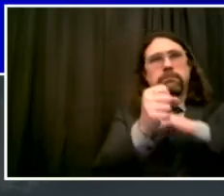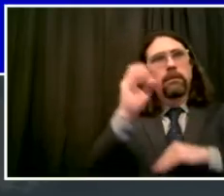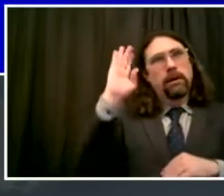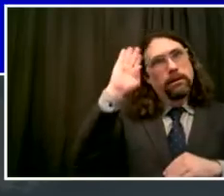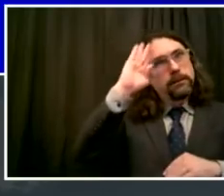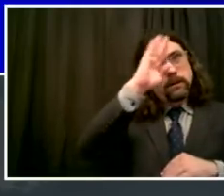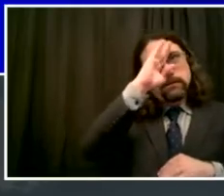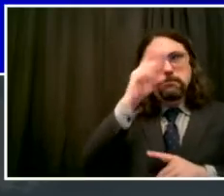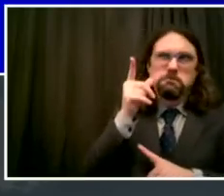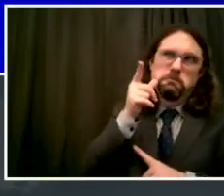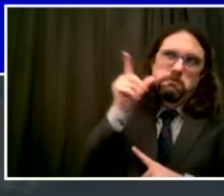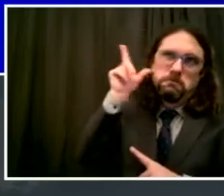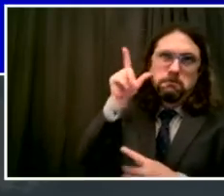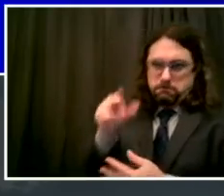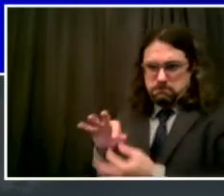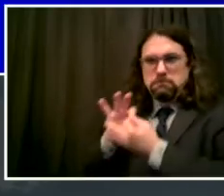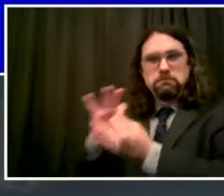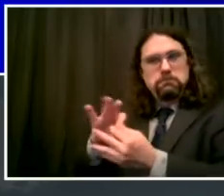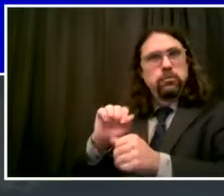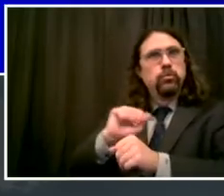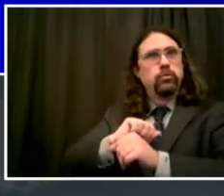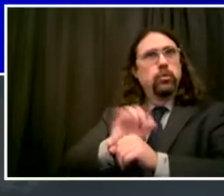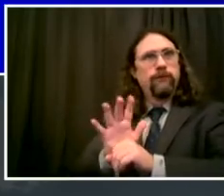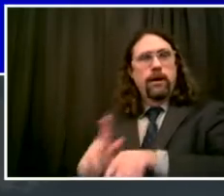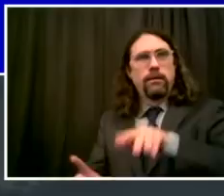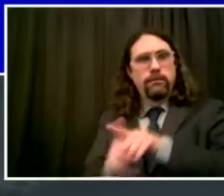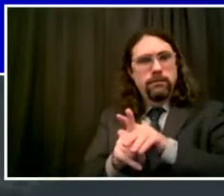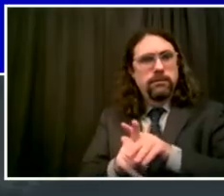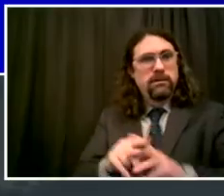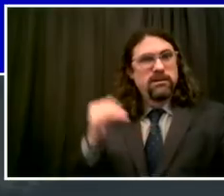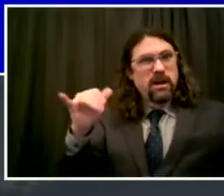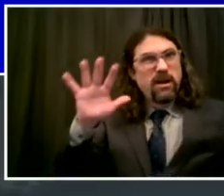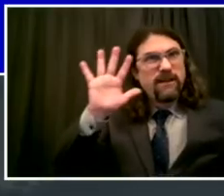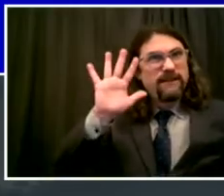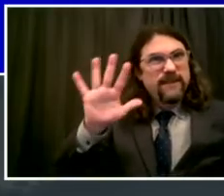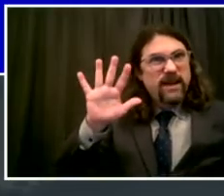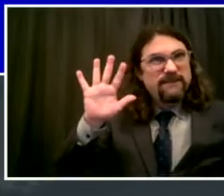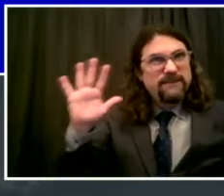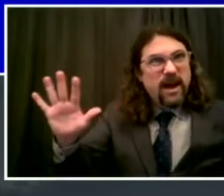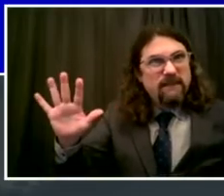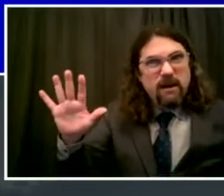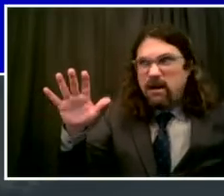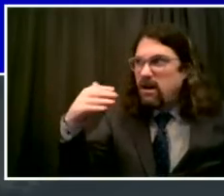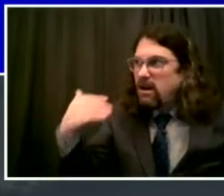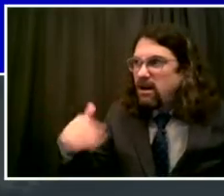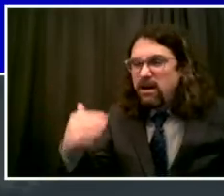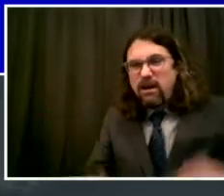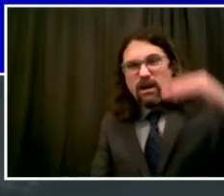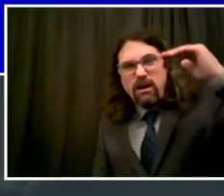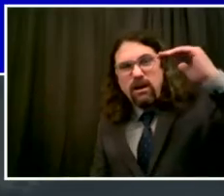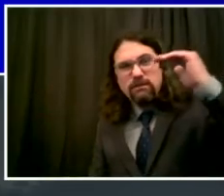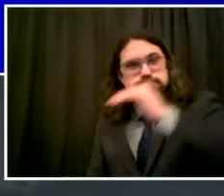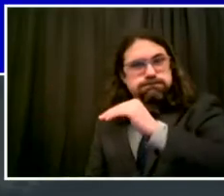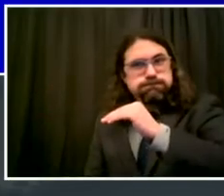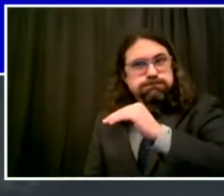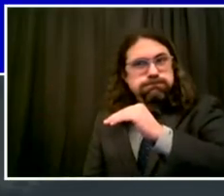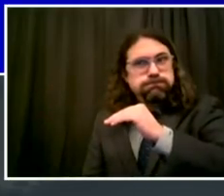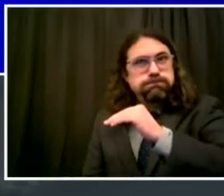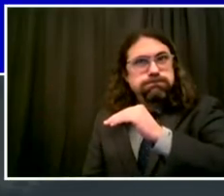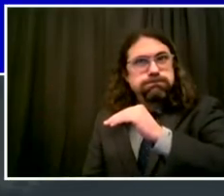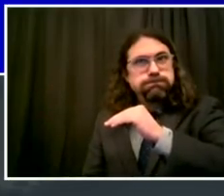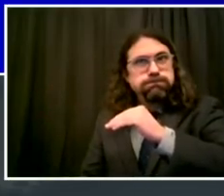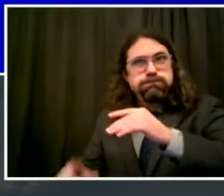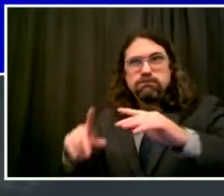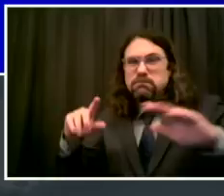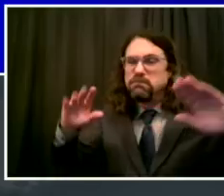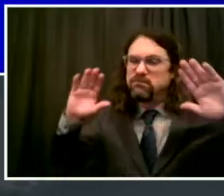here. One, down, and down substantially. That's great to begin with. But down to just 55. We are not out of the woods, but when you